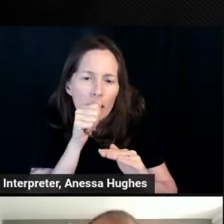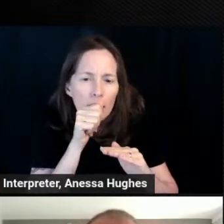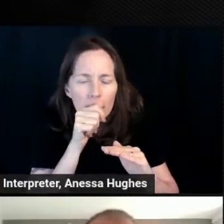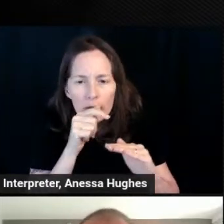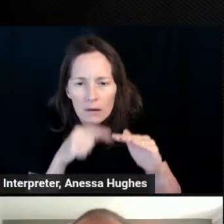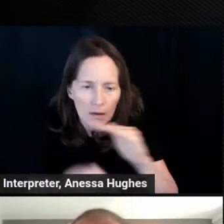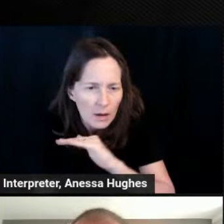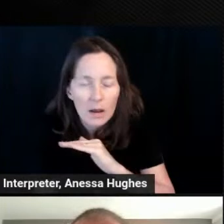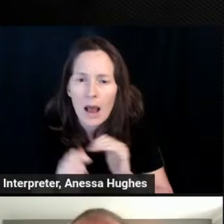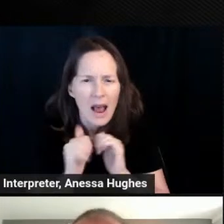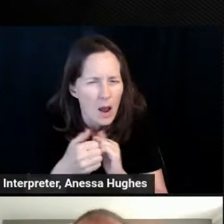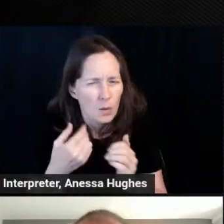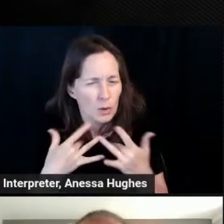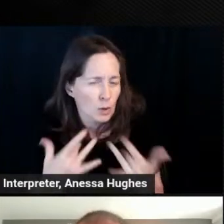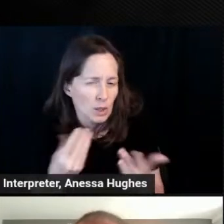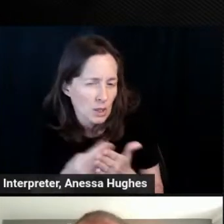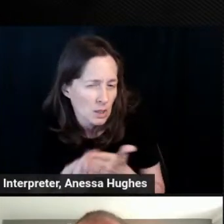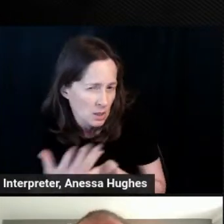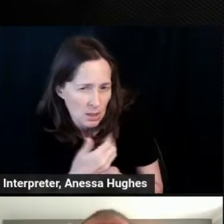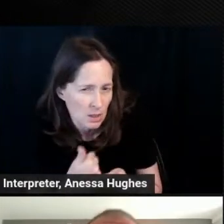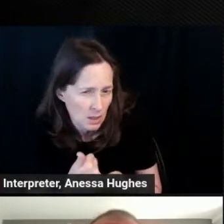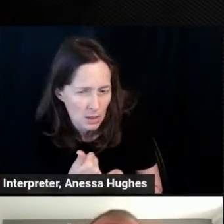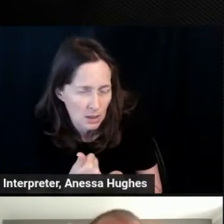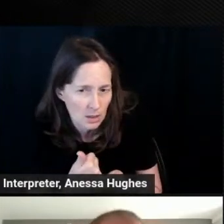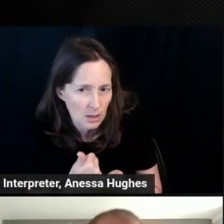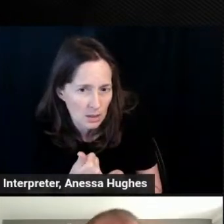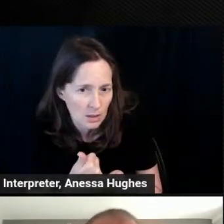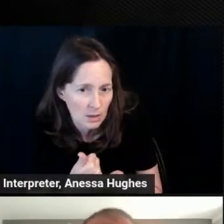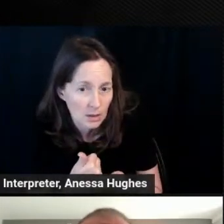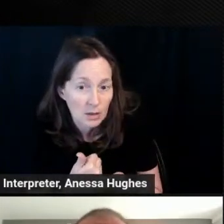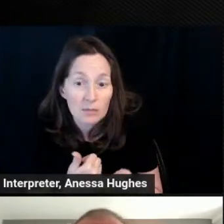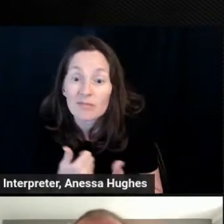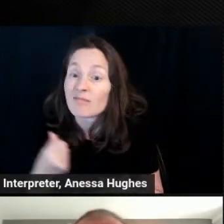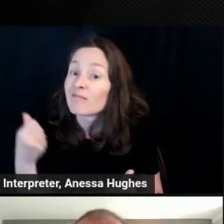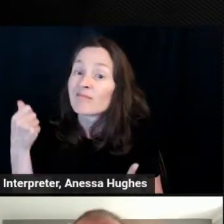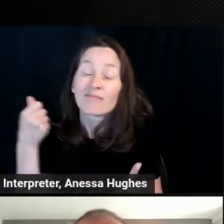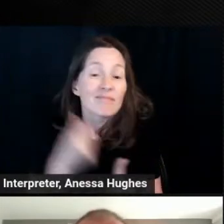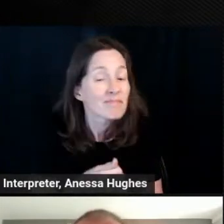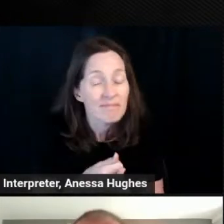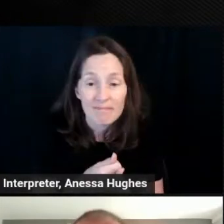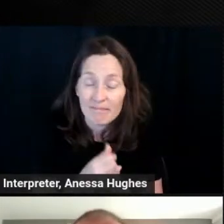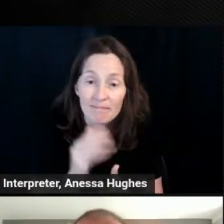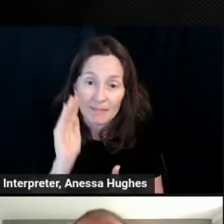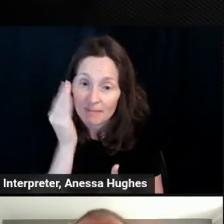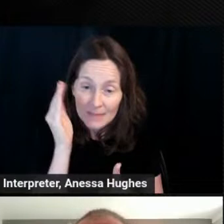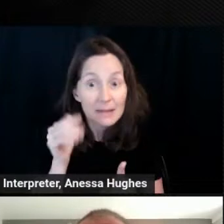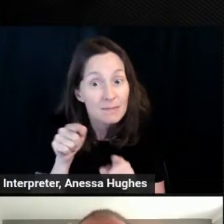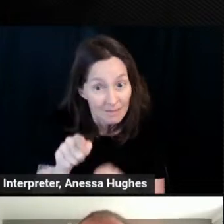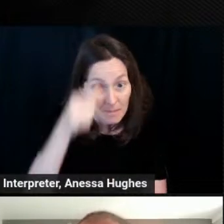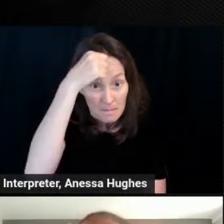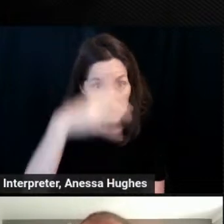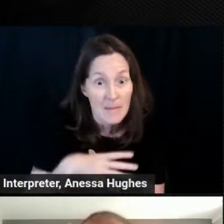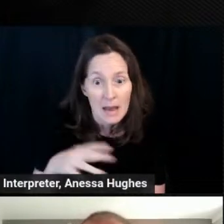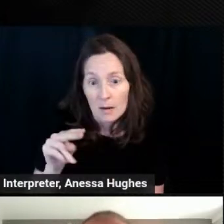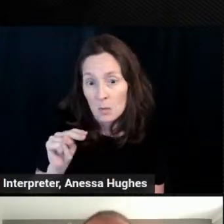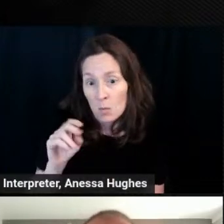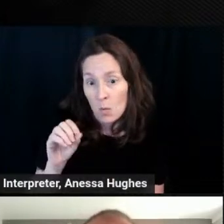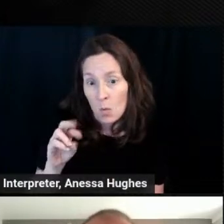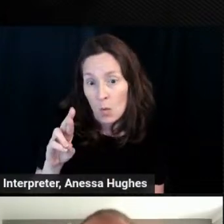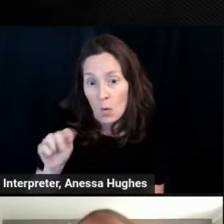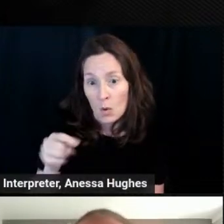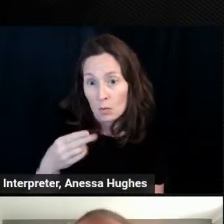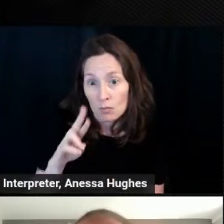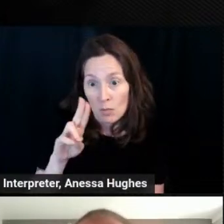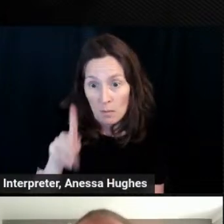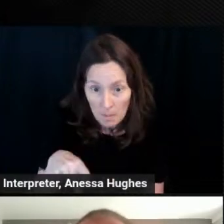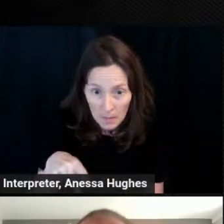It turns out, folks, that Northup's experience on America's reverse Underground Railroad was not at